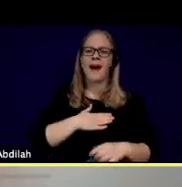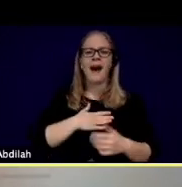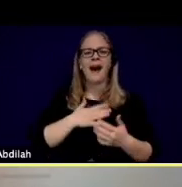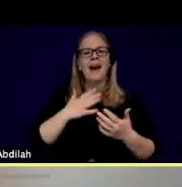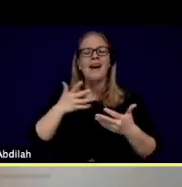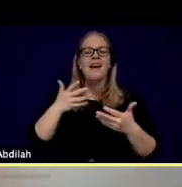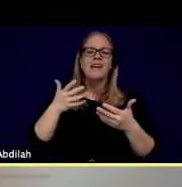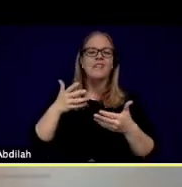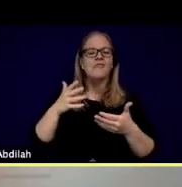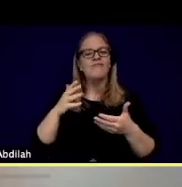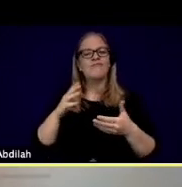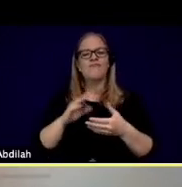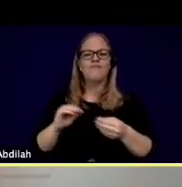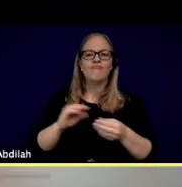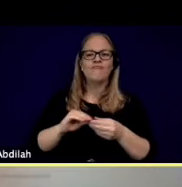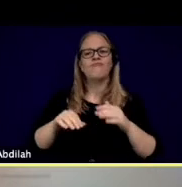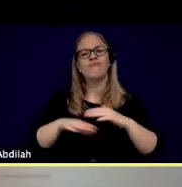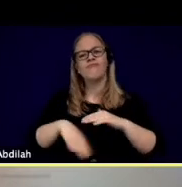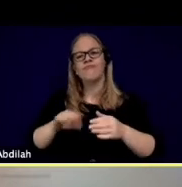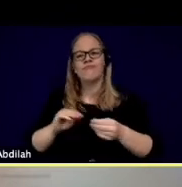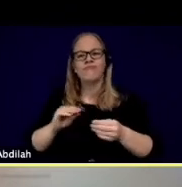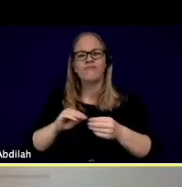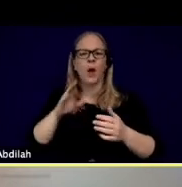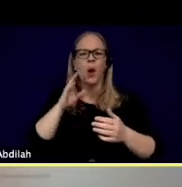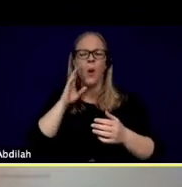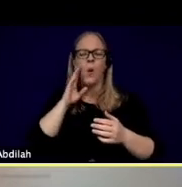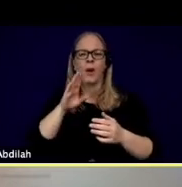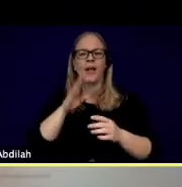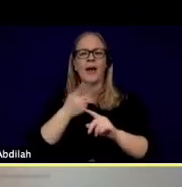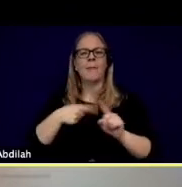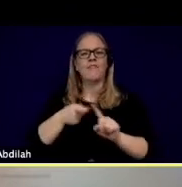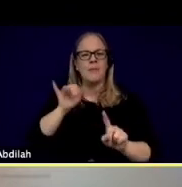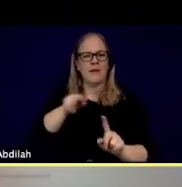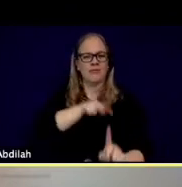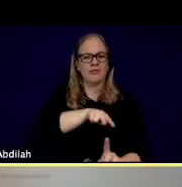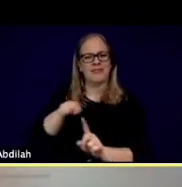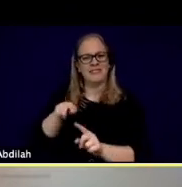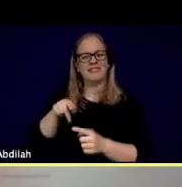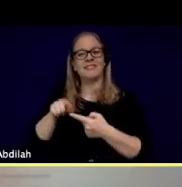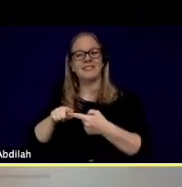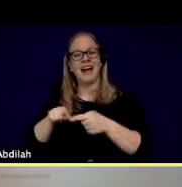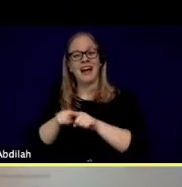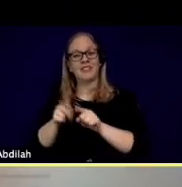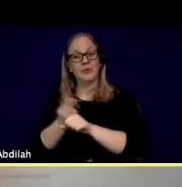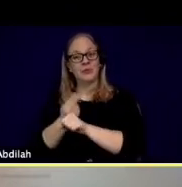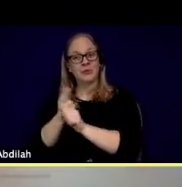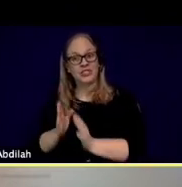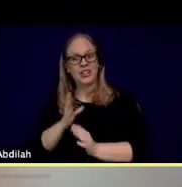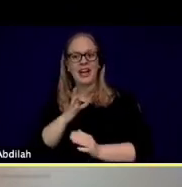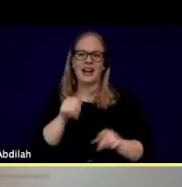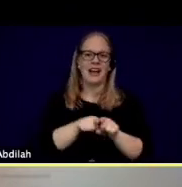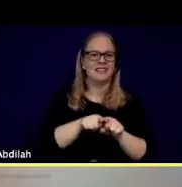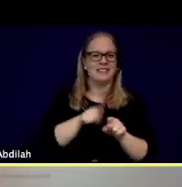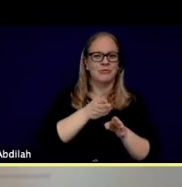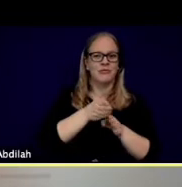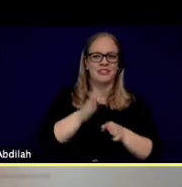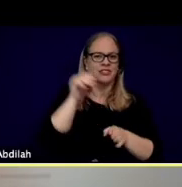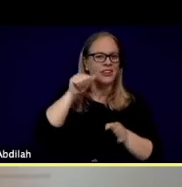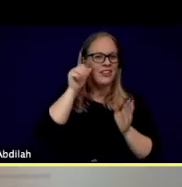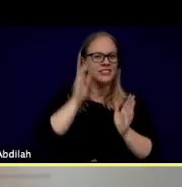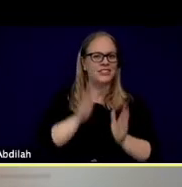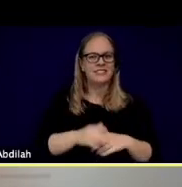a consumer and a professional. So the advent of the digital age, Bluetooth,